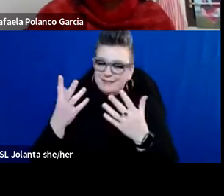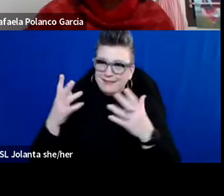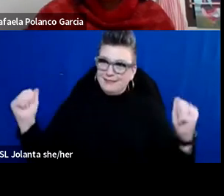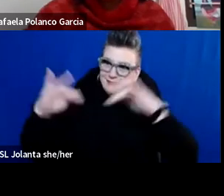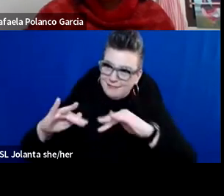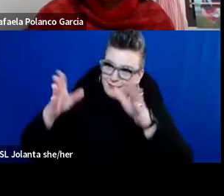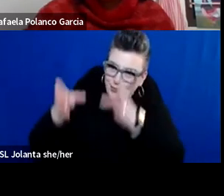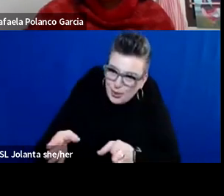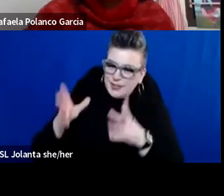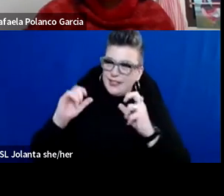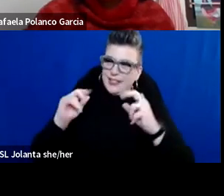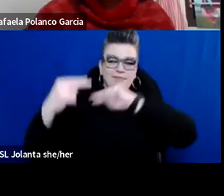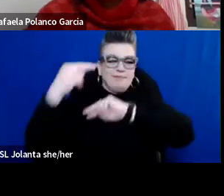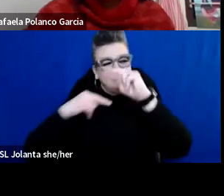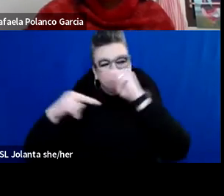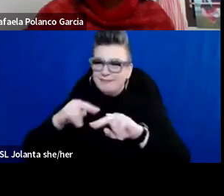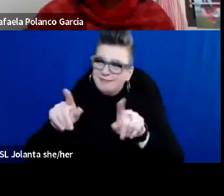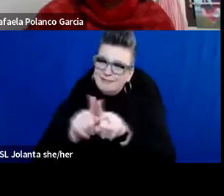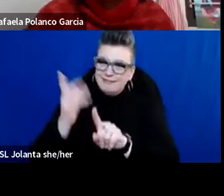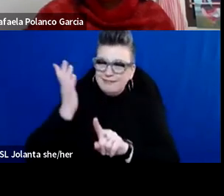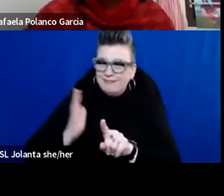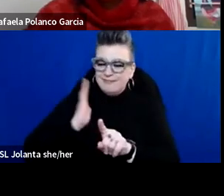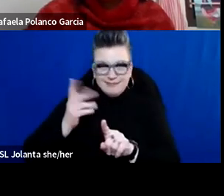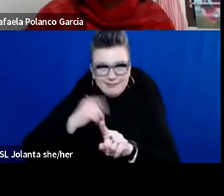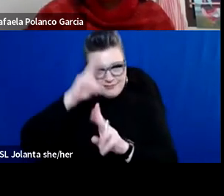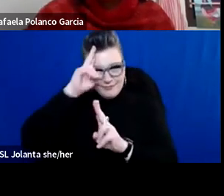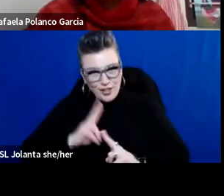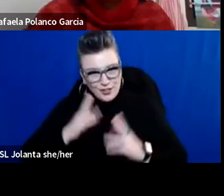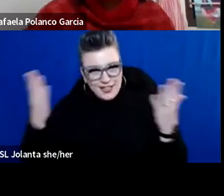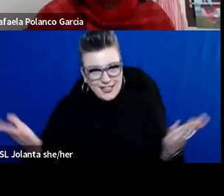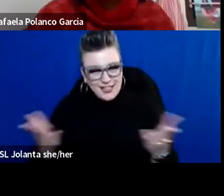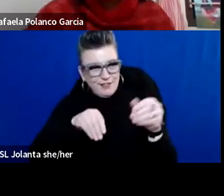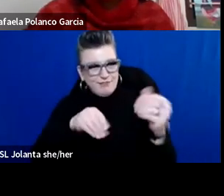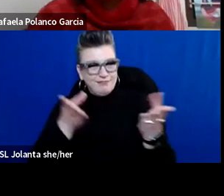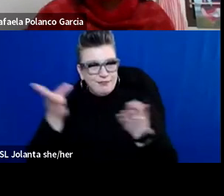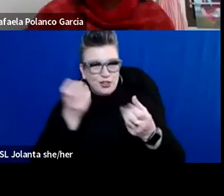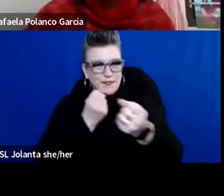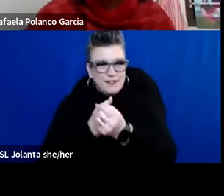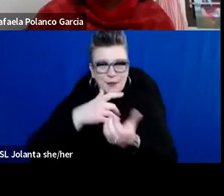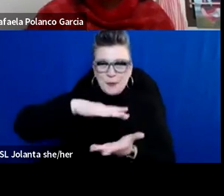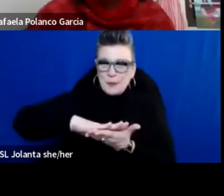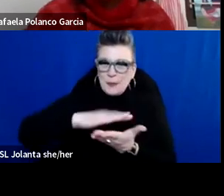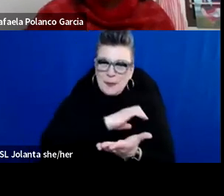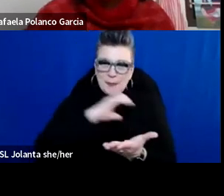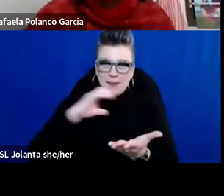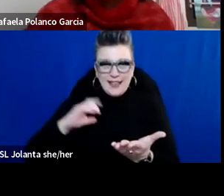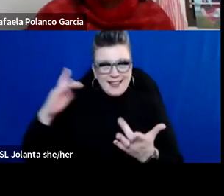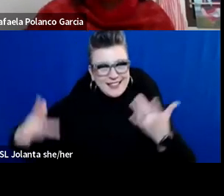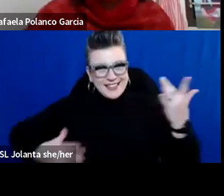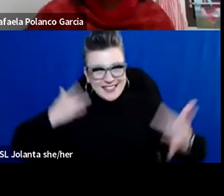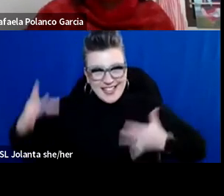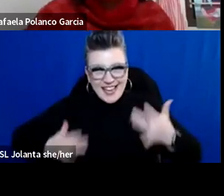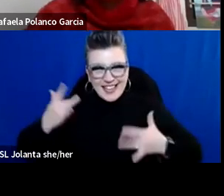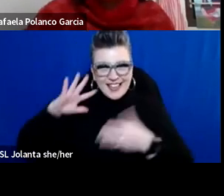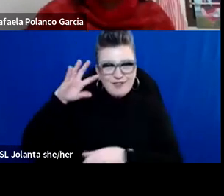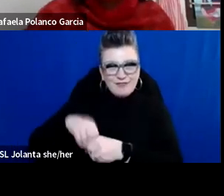uh in the ways that we used to i am honored to serve the school committee i i'm excited to be part of this group to listen